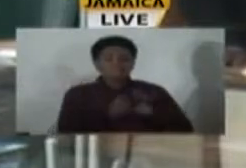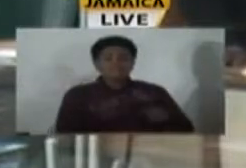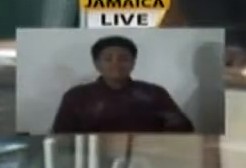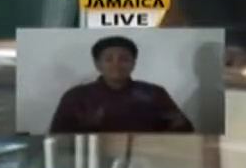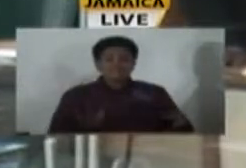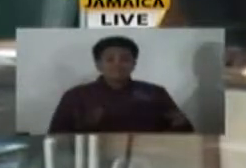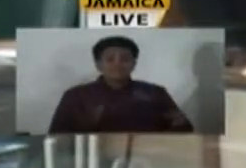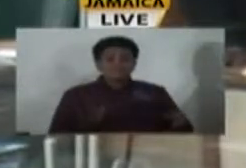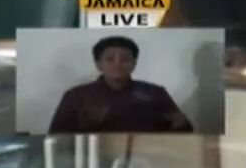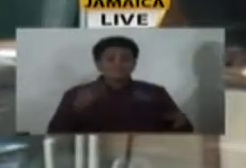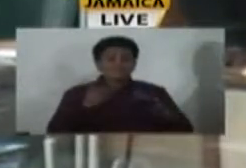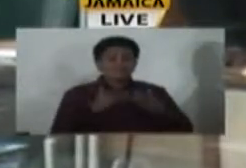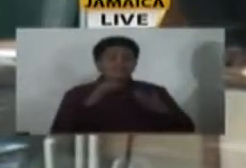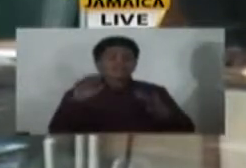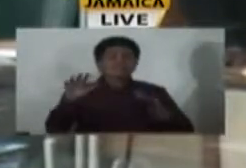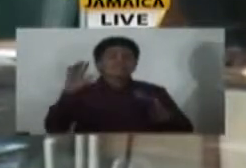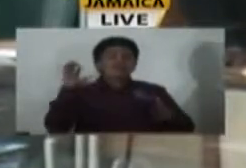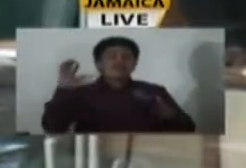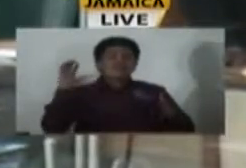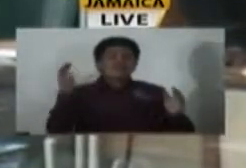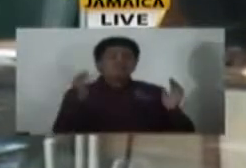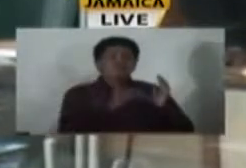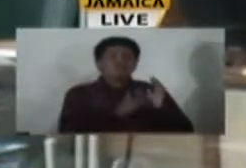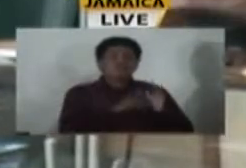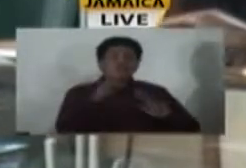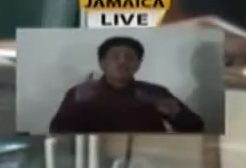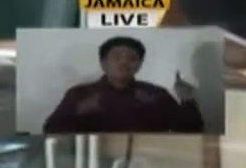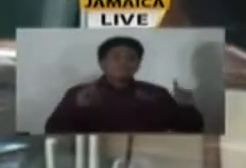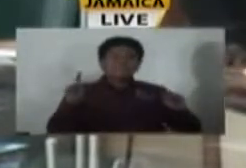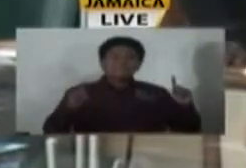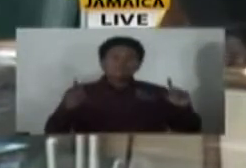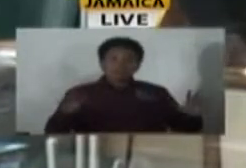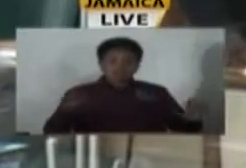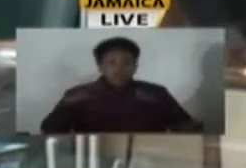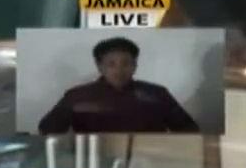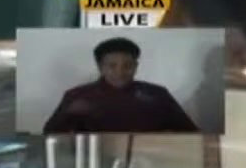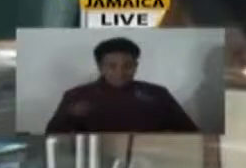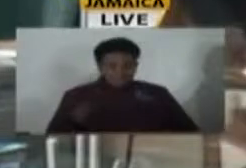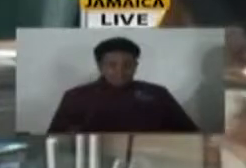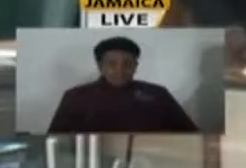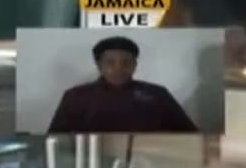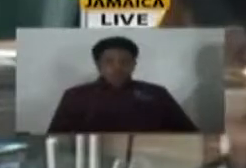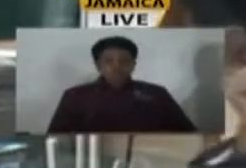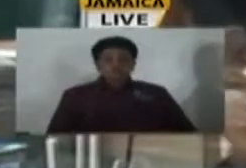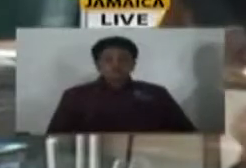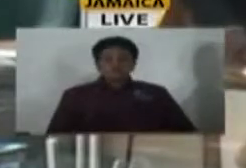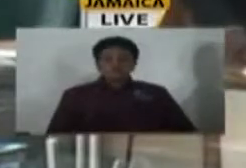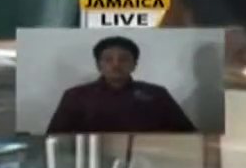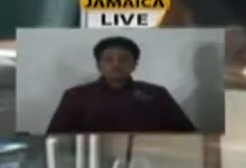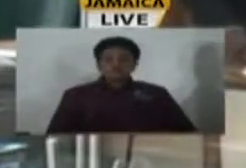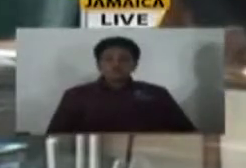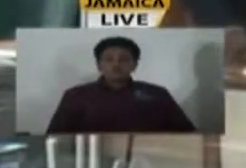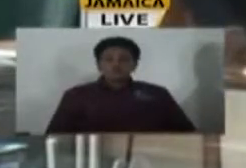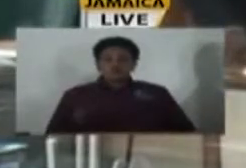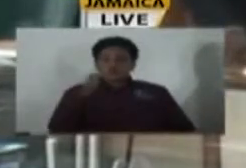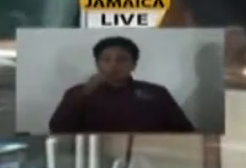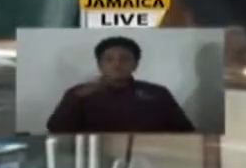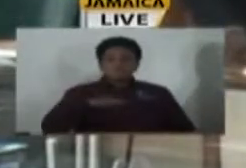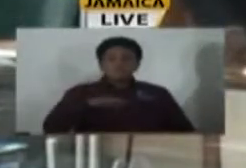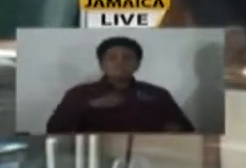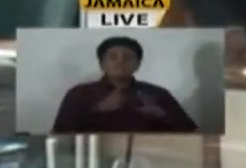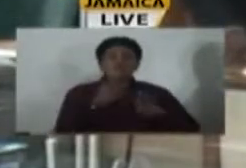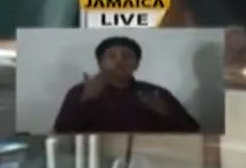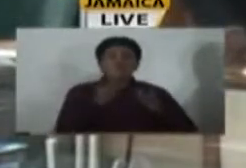Nearly 500,000 people. Who is benefiting from the good